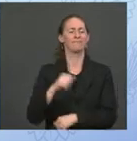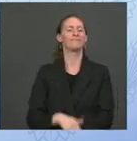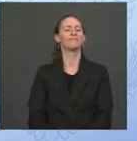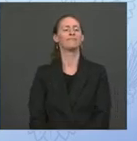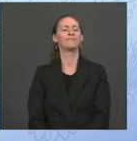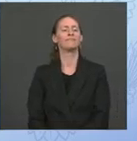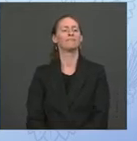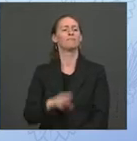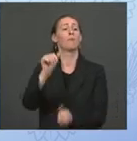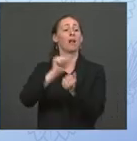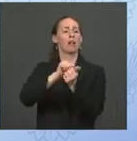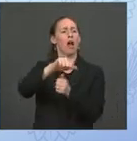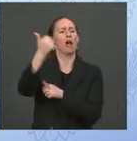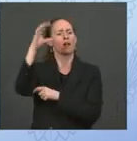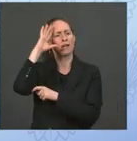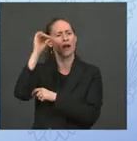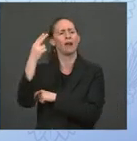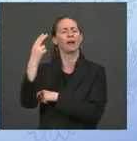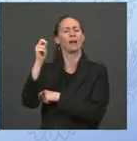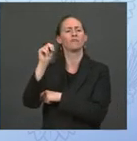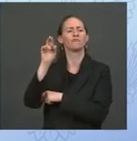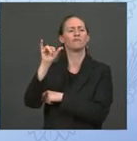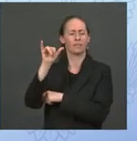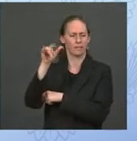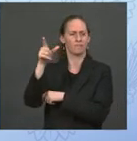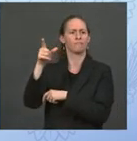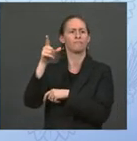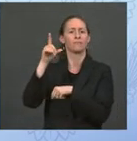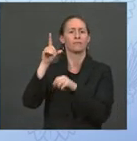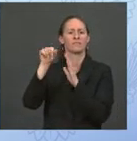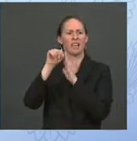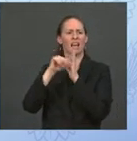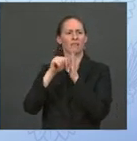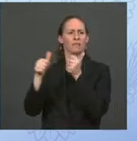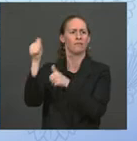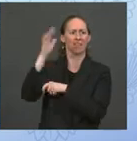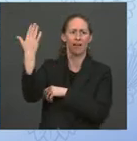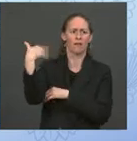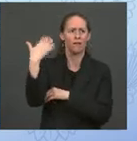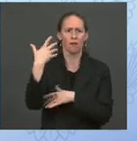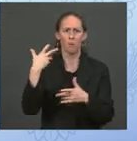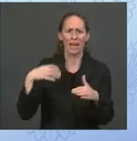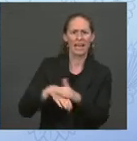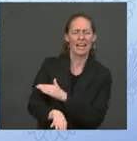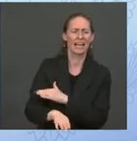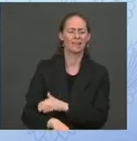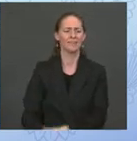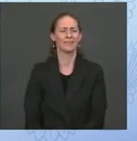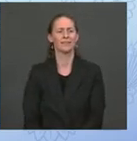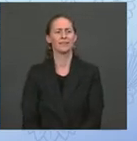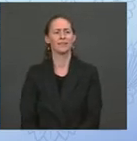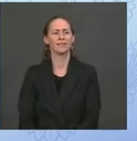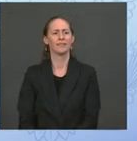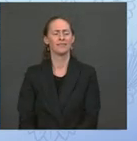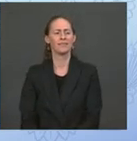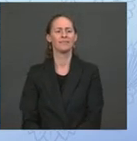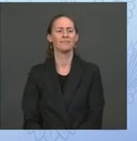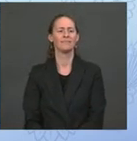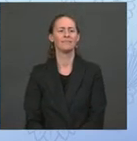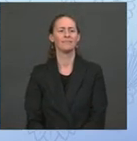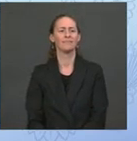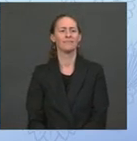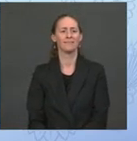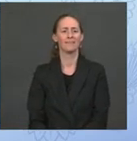chairman. And they said, "We're coming in." I said, and I had not met 2 of them personally. 2 I hadn't